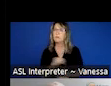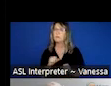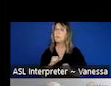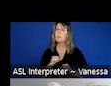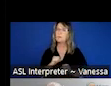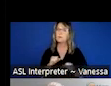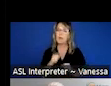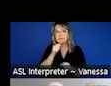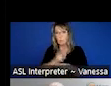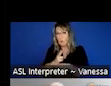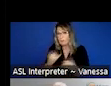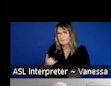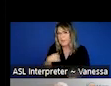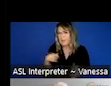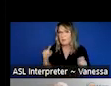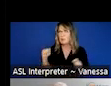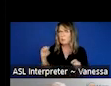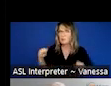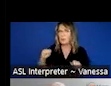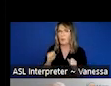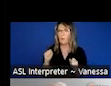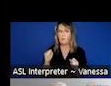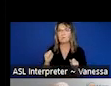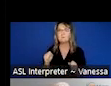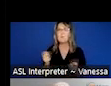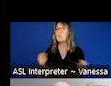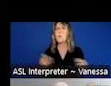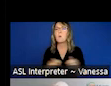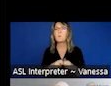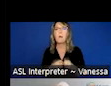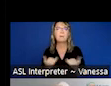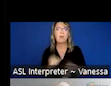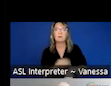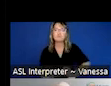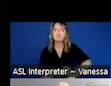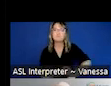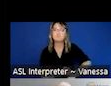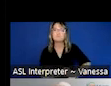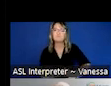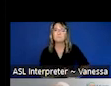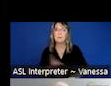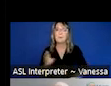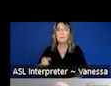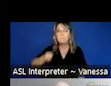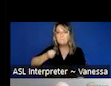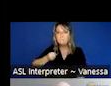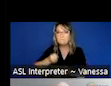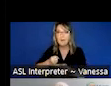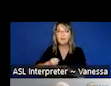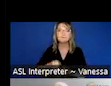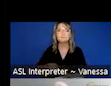myself, I didn't wear it today, a little bit too cold, no problem. We now have long sleeve shirts, mugs,